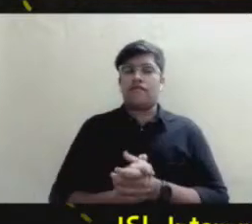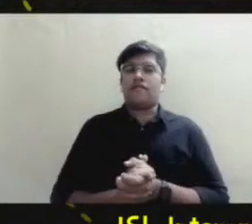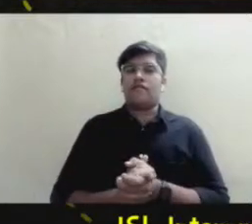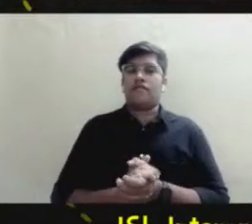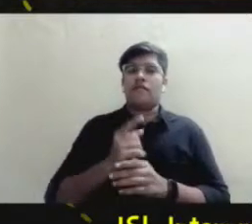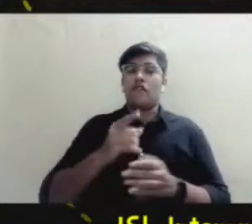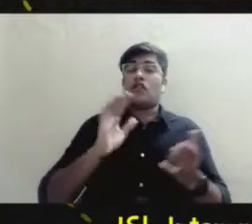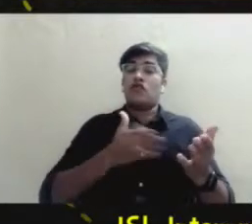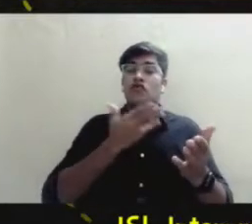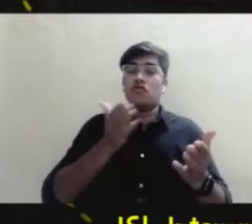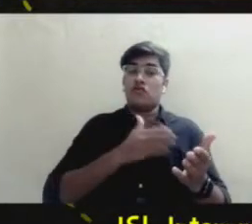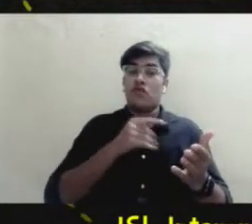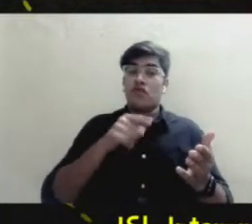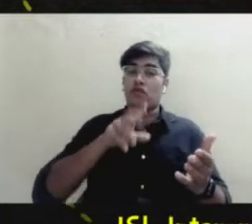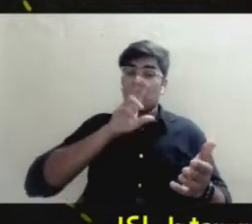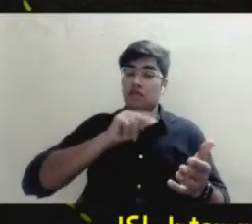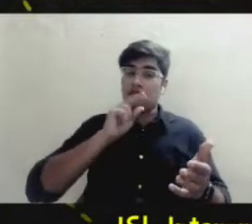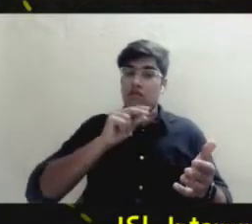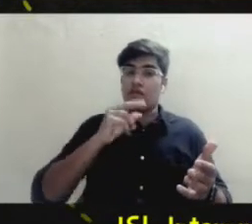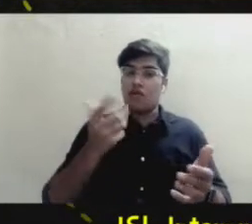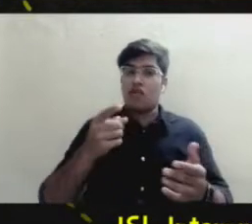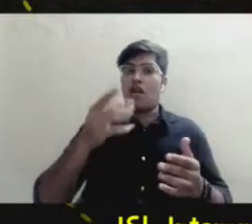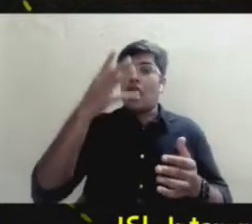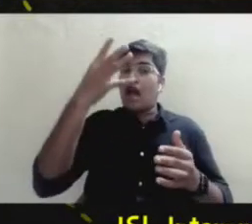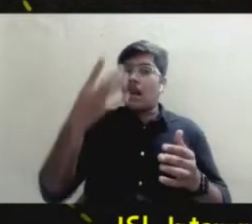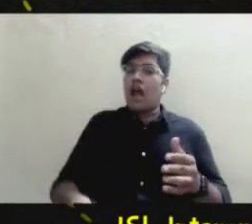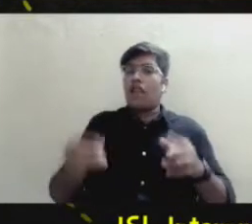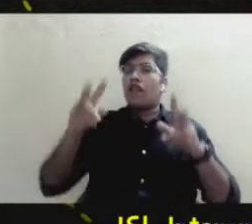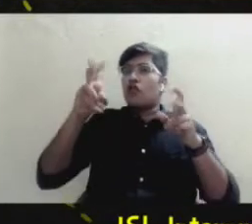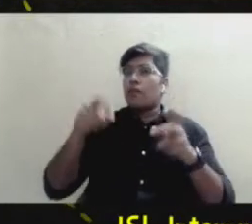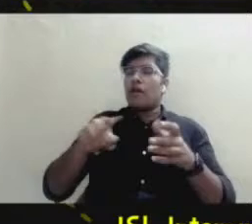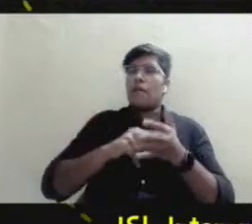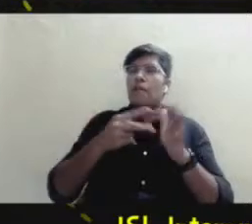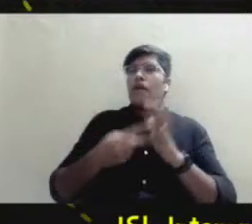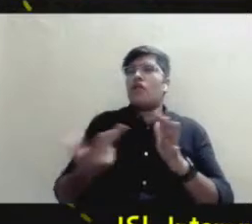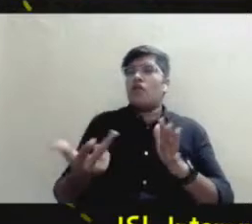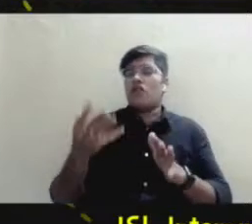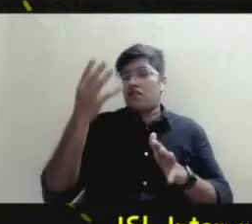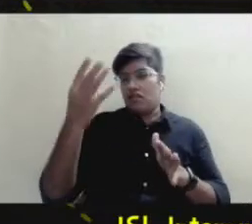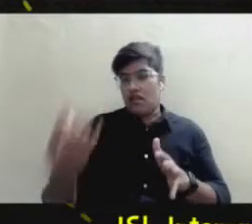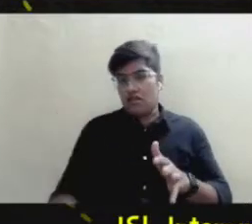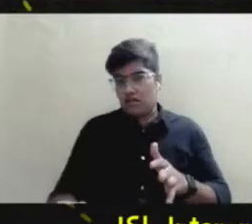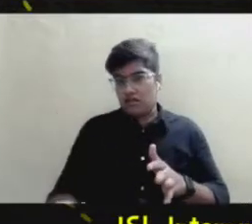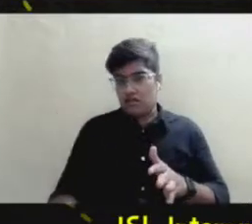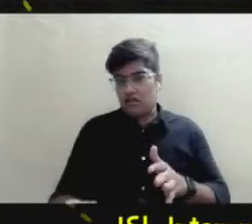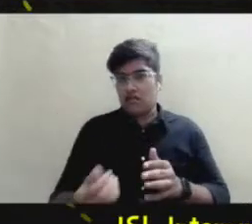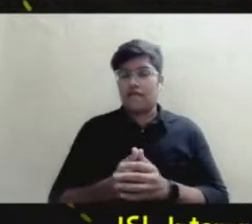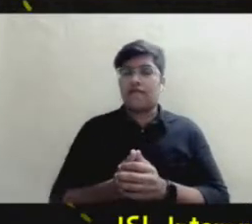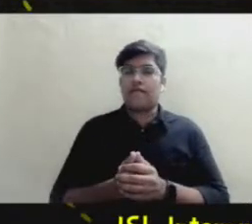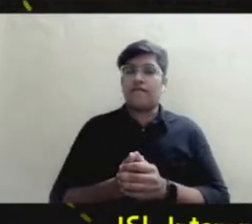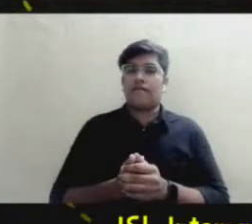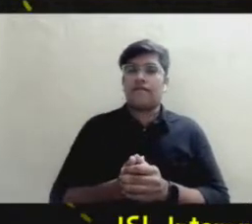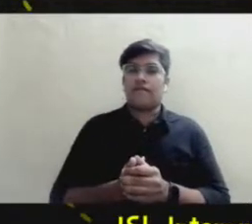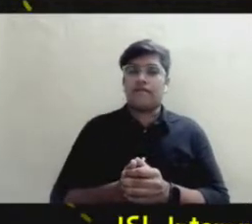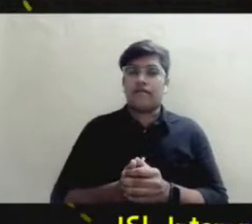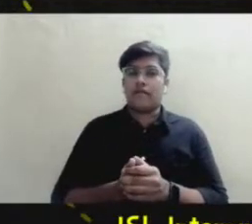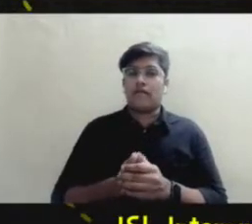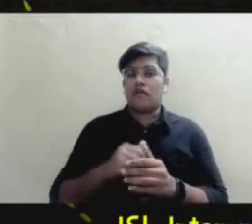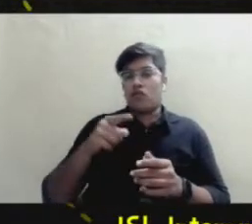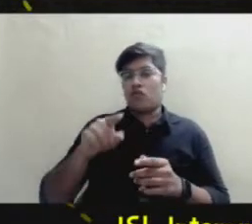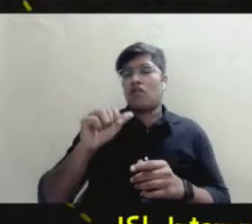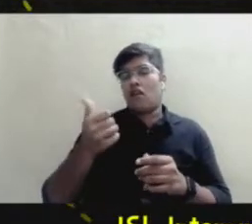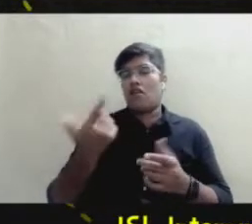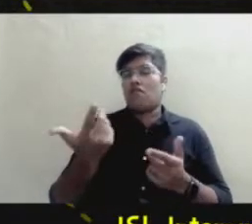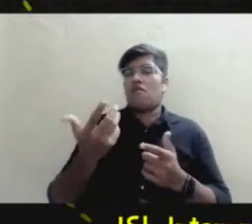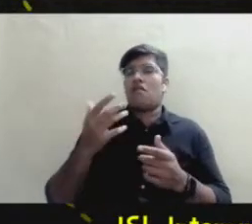sing Raat, what does Raat signify? Of course, it's night. And of course, you can also miss a loved